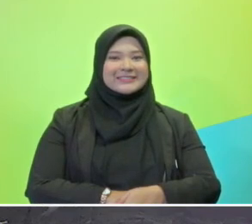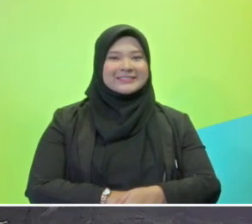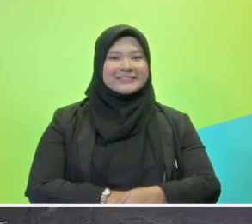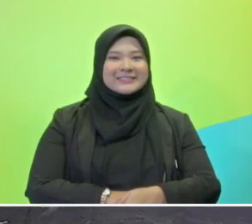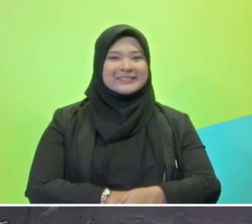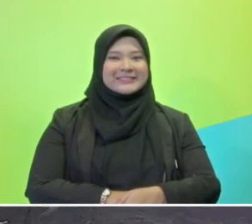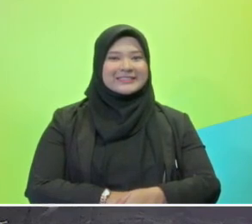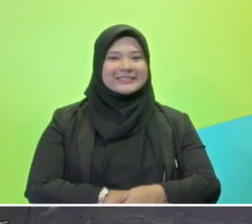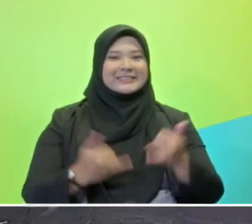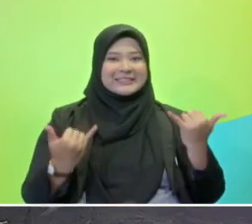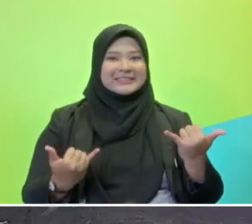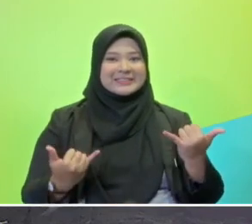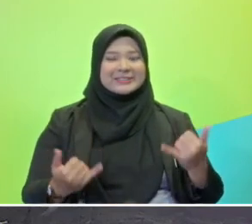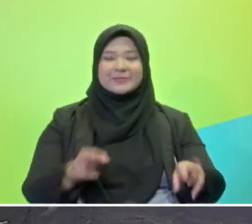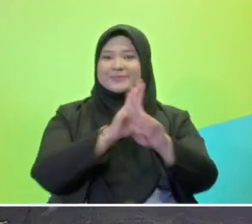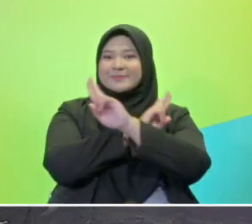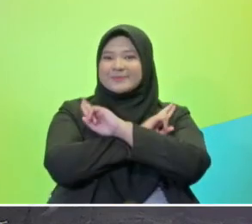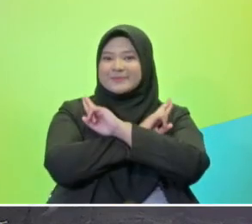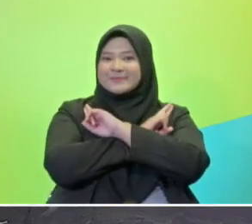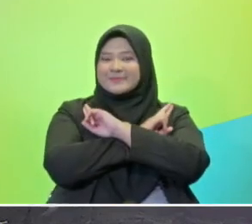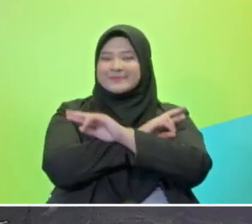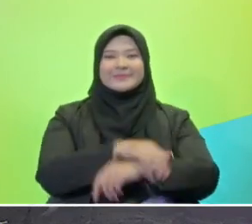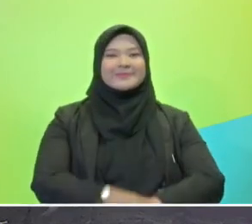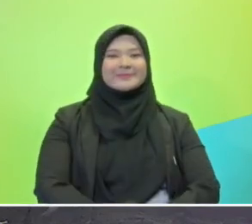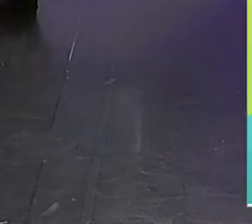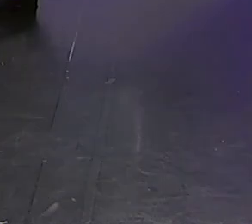break first. I'll see you after this in EduwebTVKPM. Don't go anywhere.